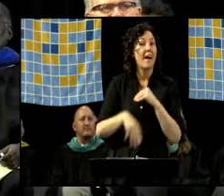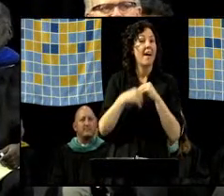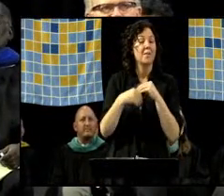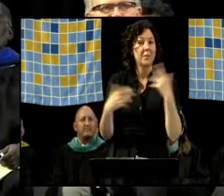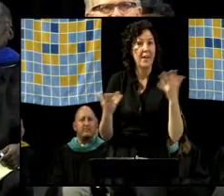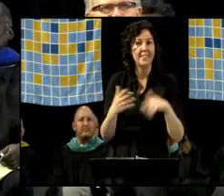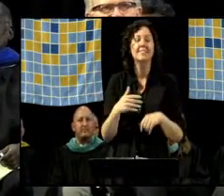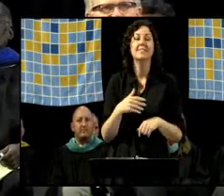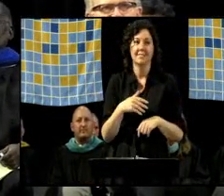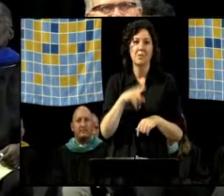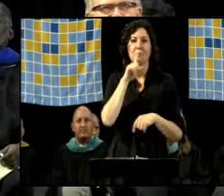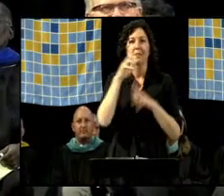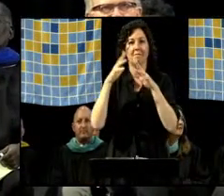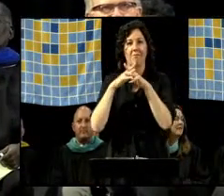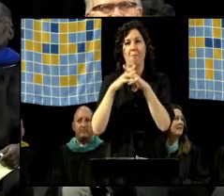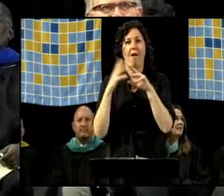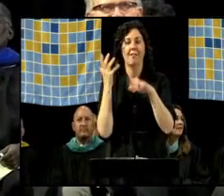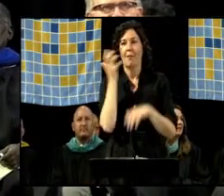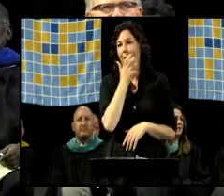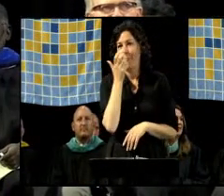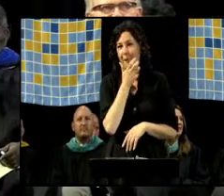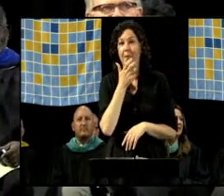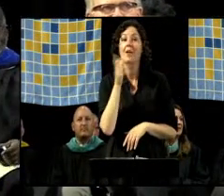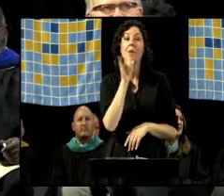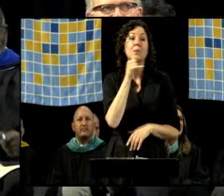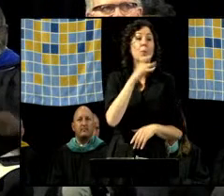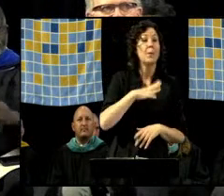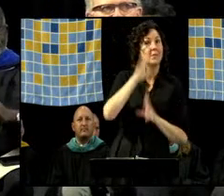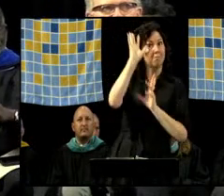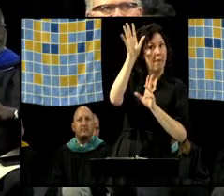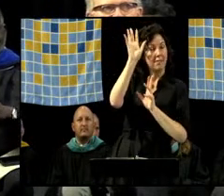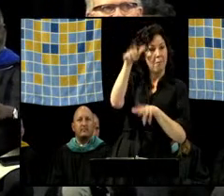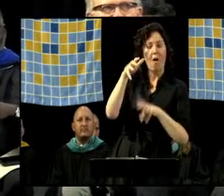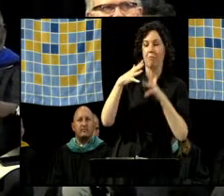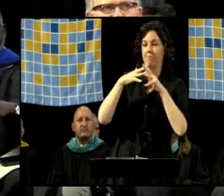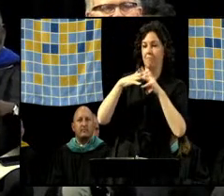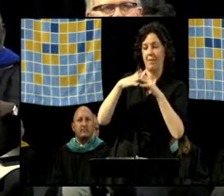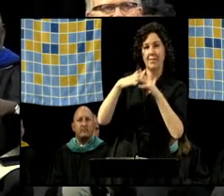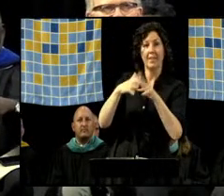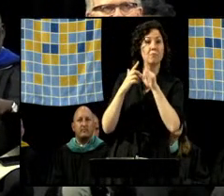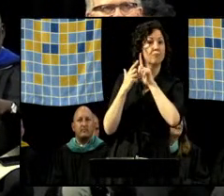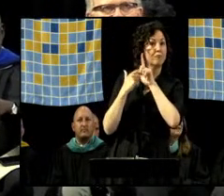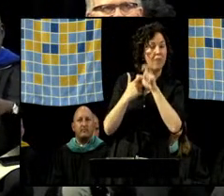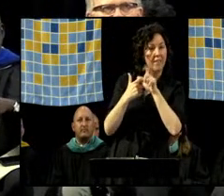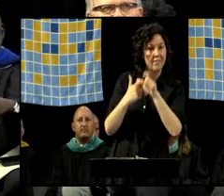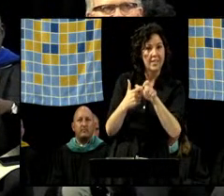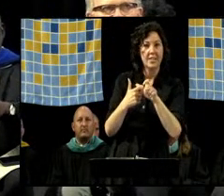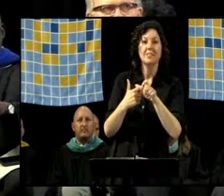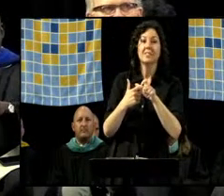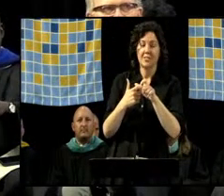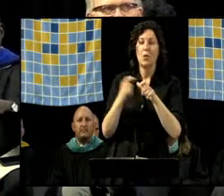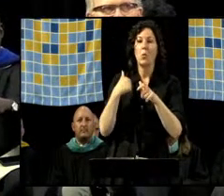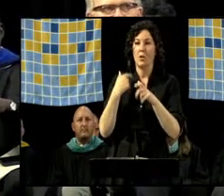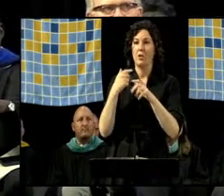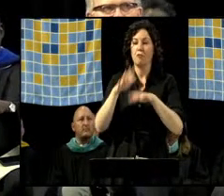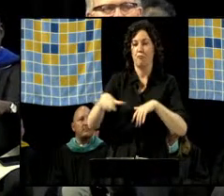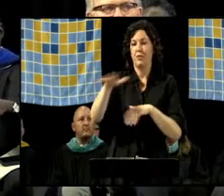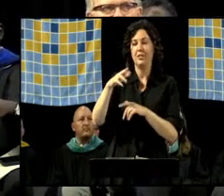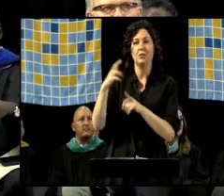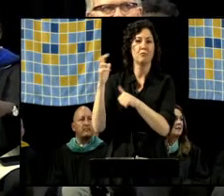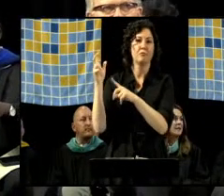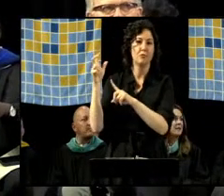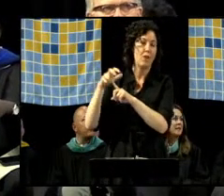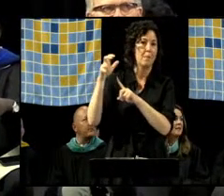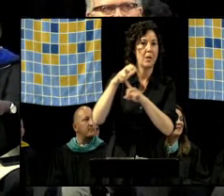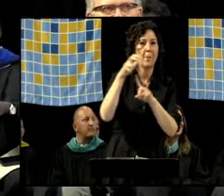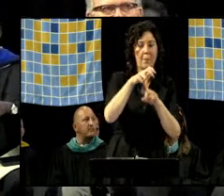In addition to an incredible football season, women's basketball, wrestling, and women's track and field were region champions, and in just